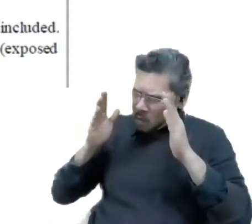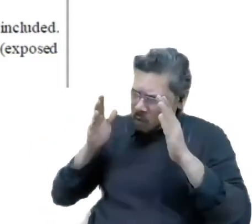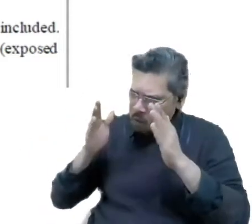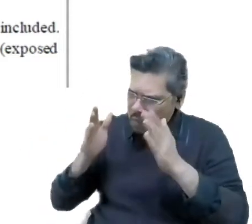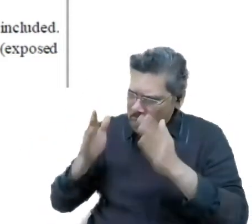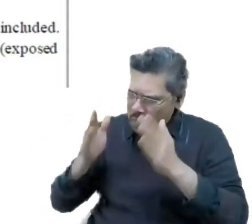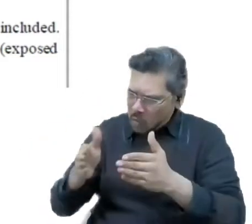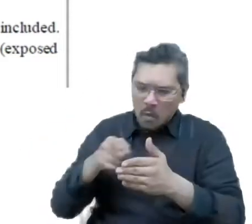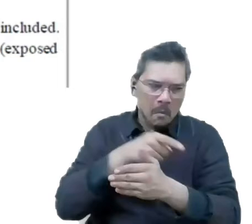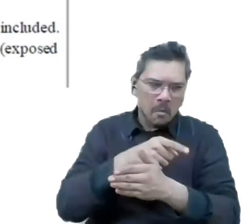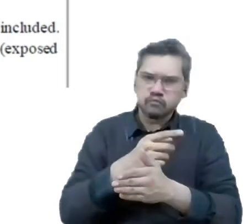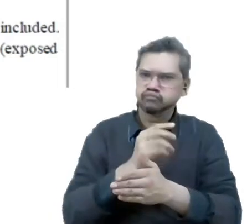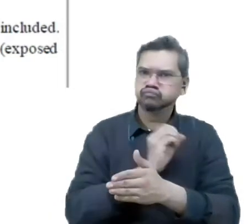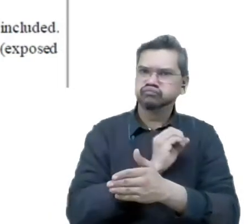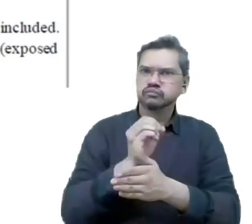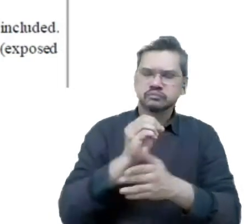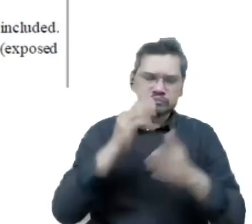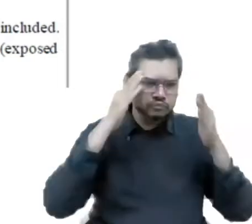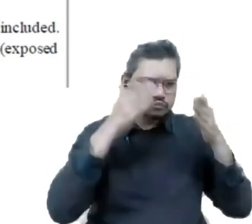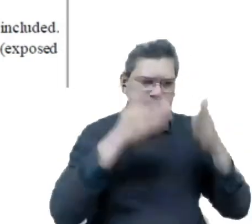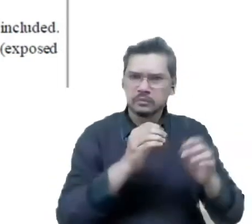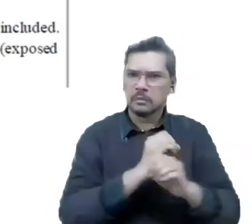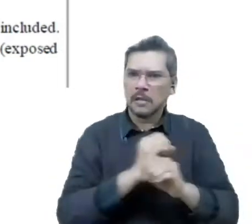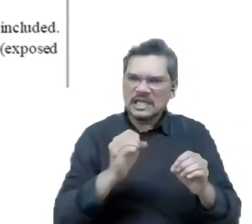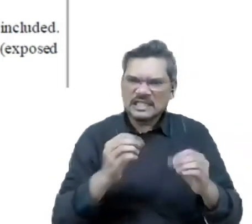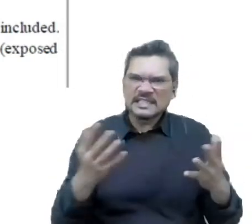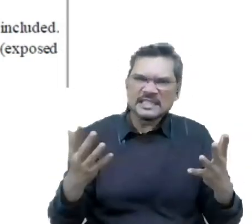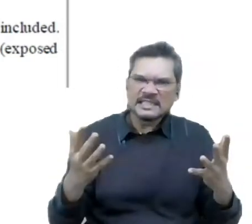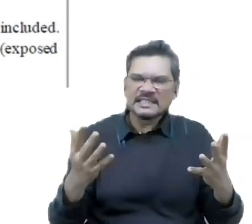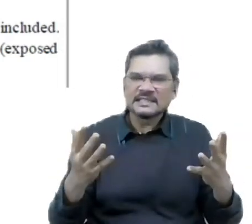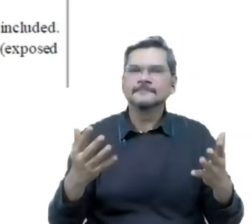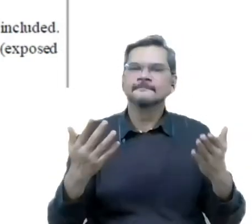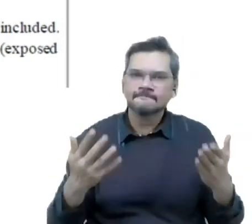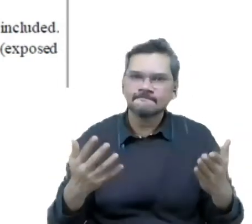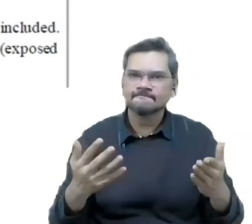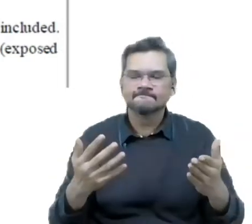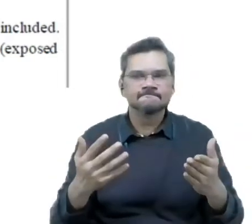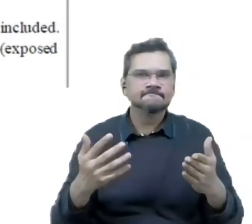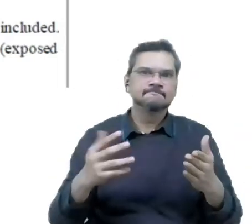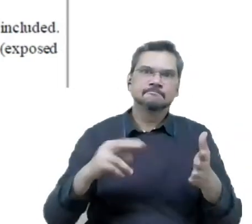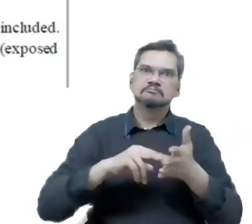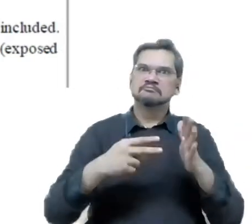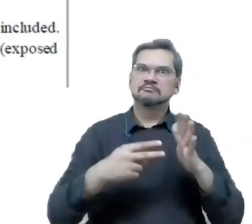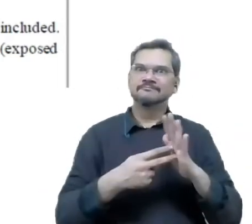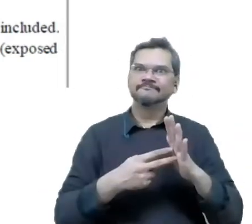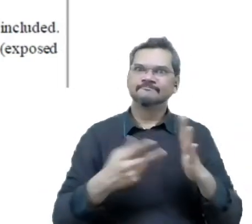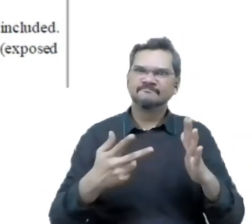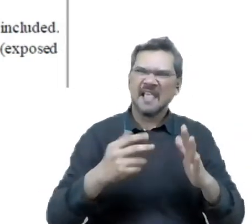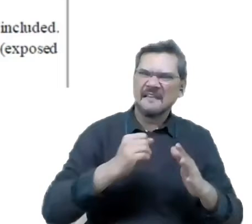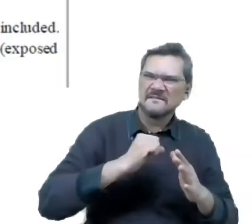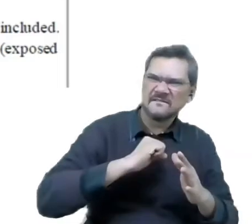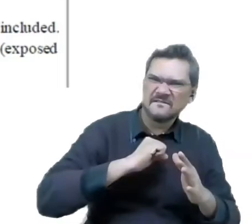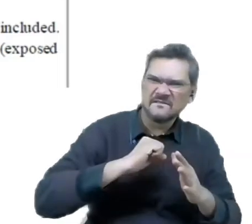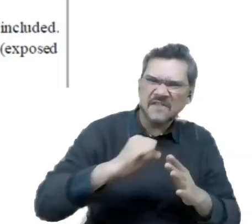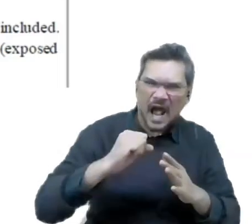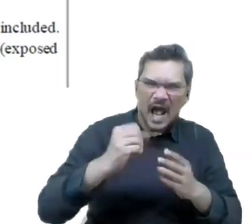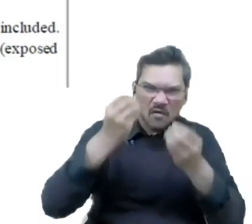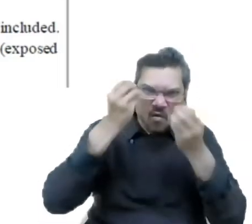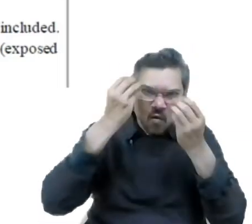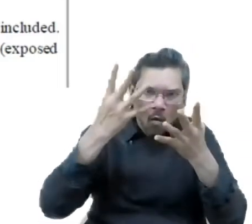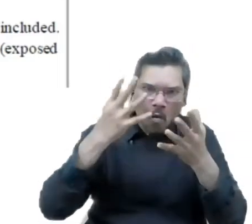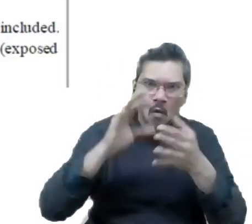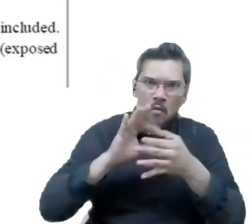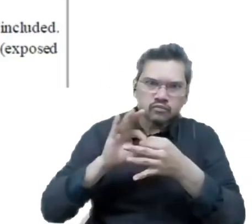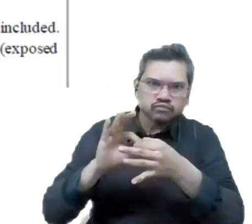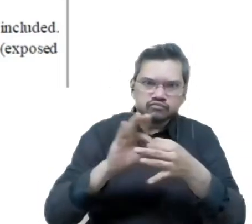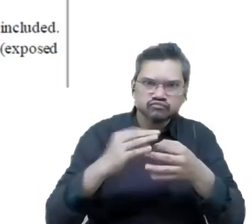potential floods elsewhere. So immediate, understandable, and very, very quick to be able to be